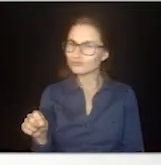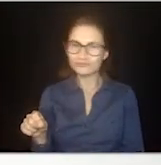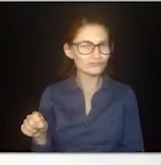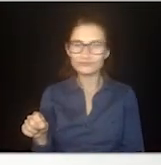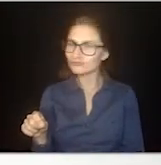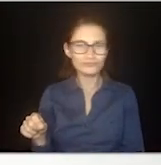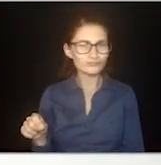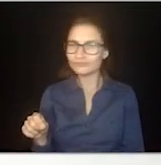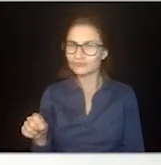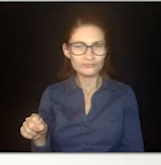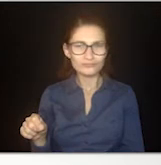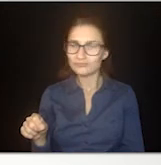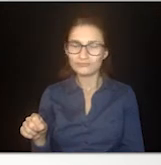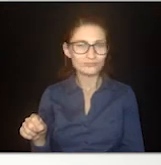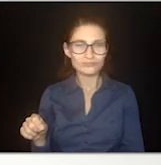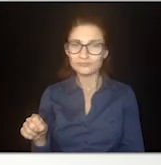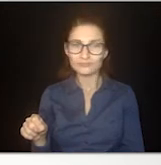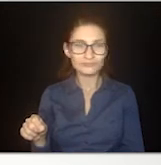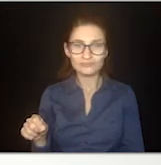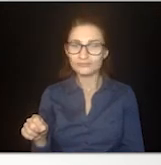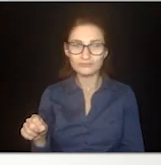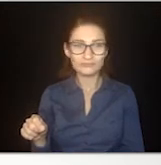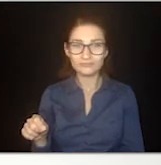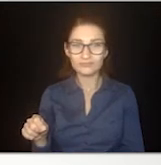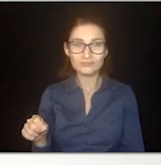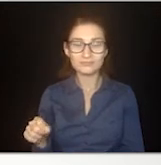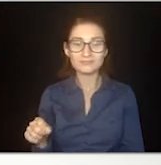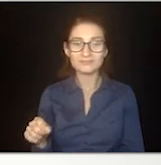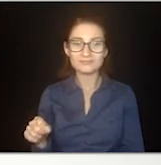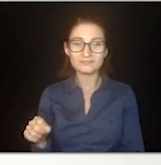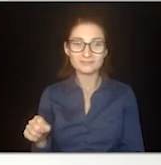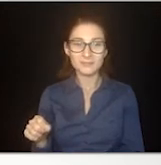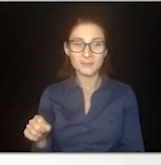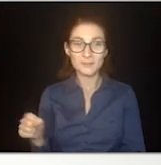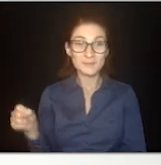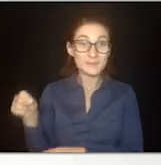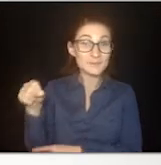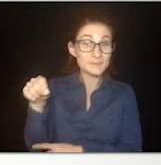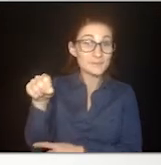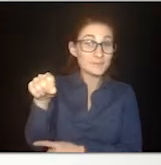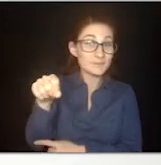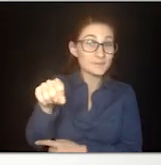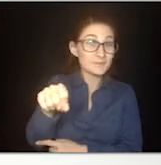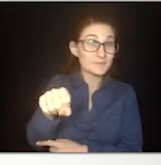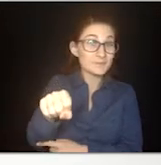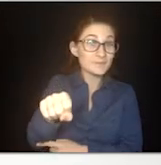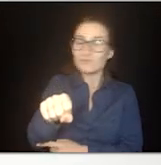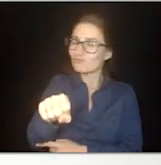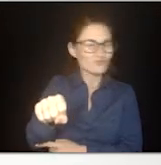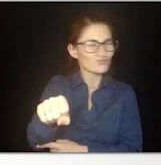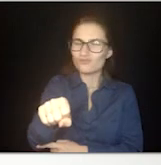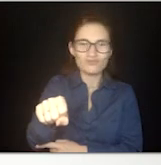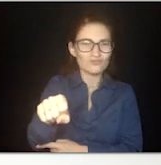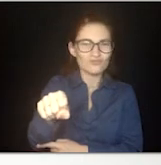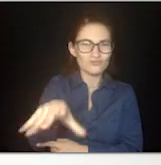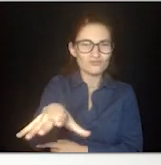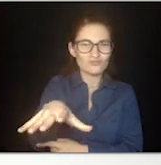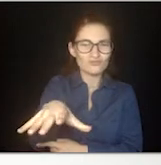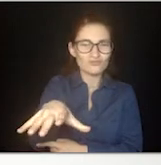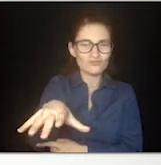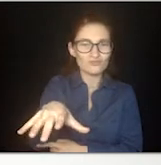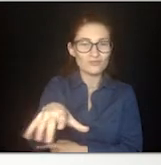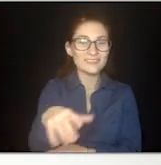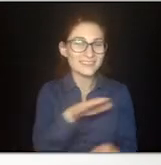box. You tell me. I know. this No, one's your I want favorite, it. isn't You put it in the box.